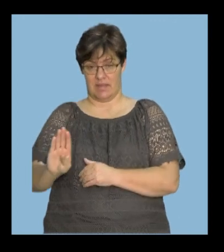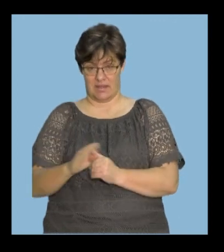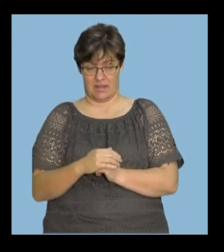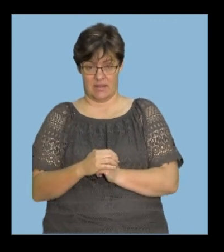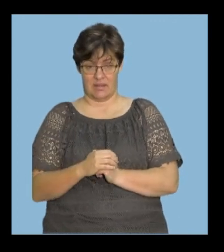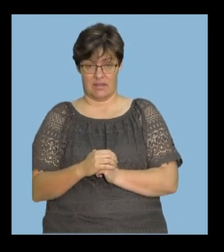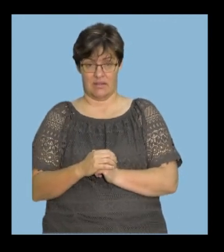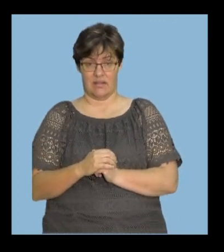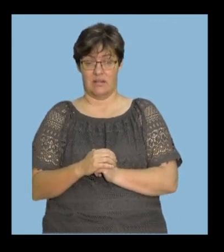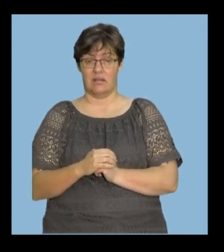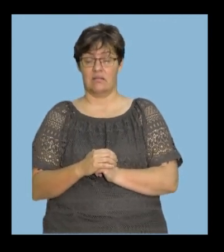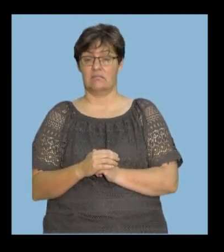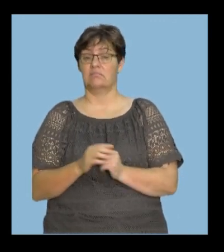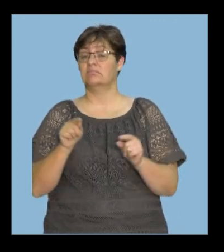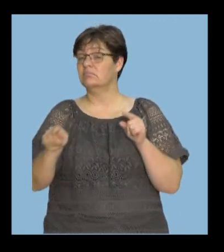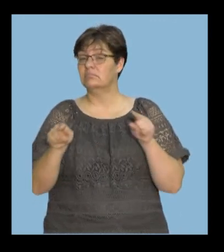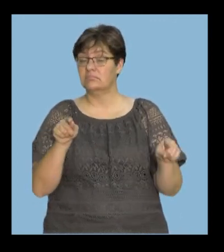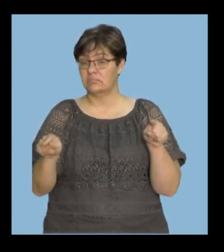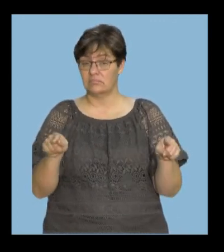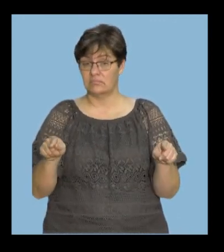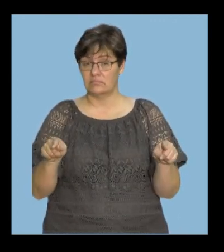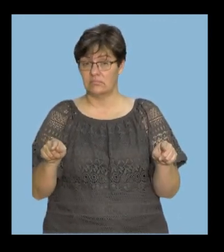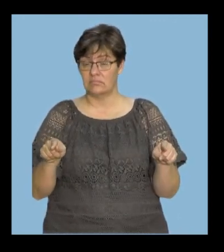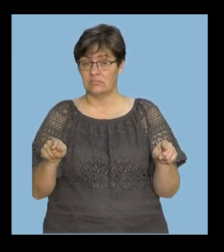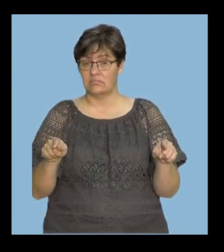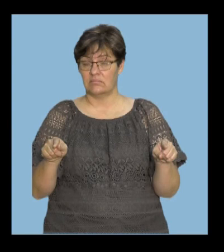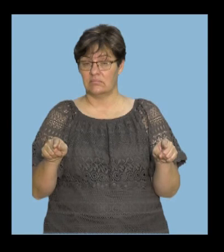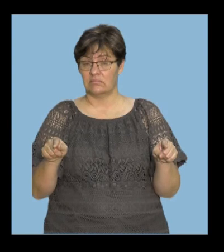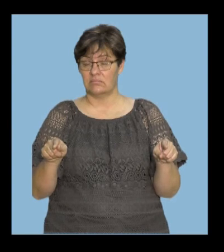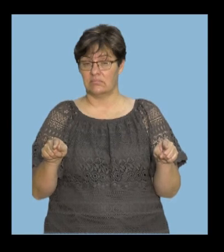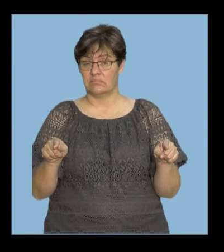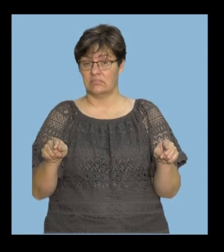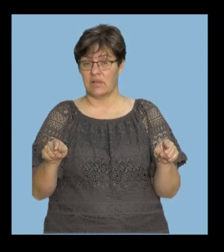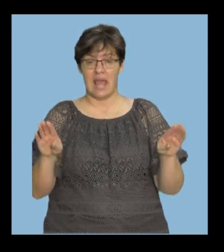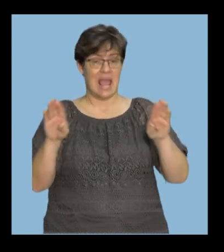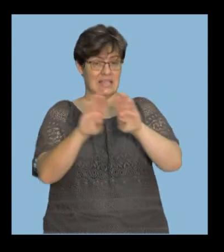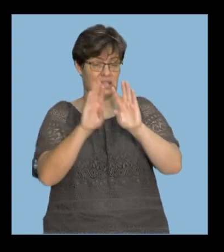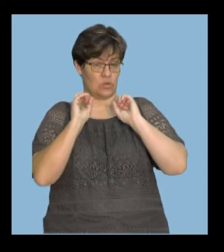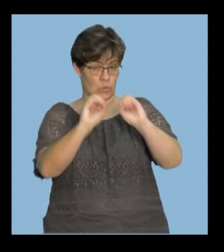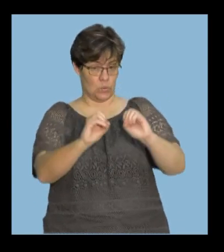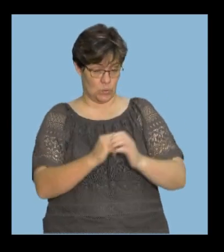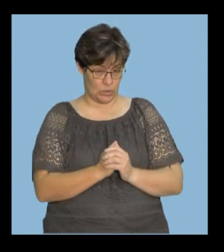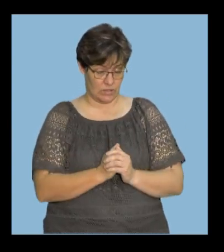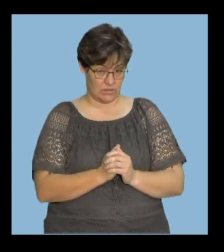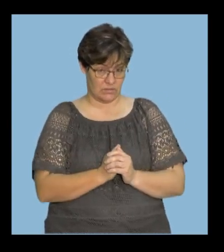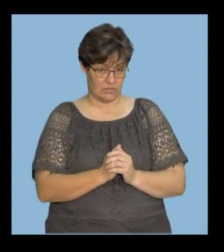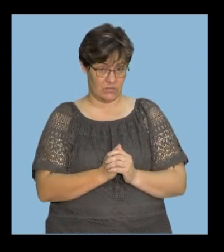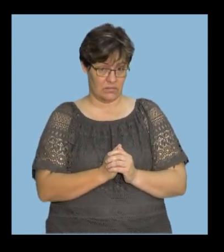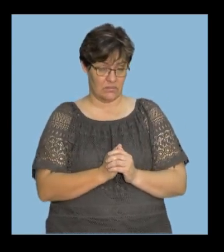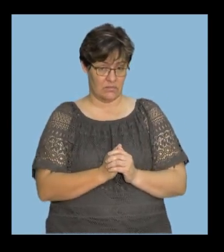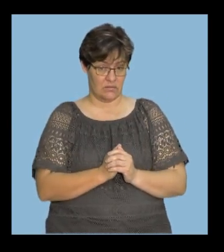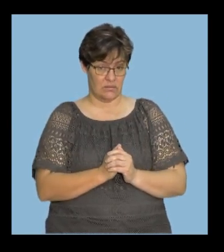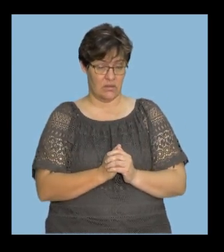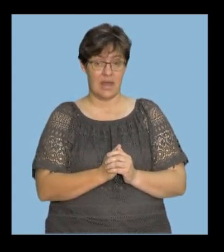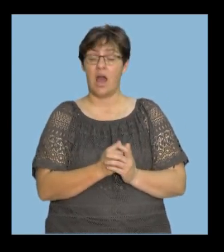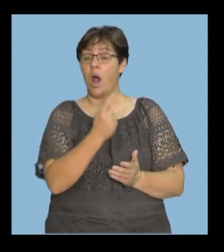plus the probability of B if the sets do not have an intersection.